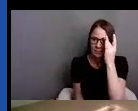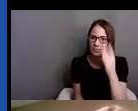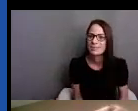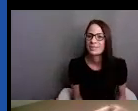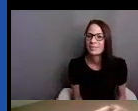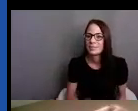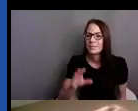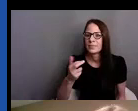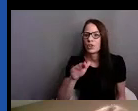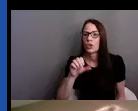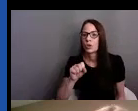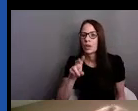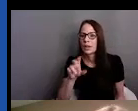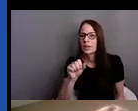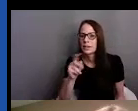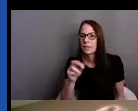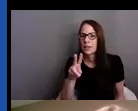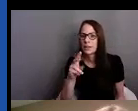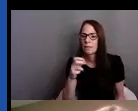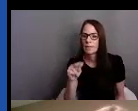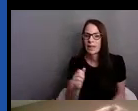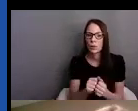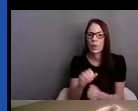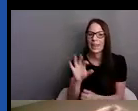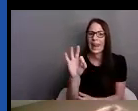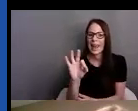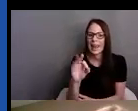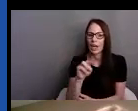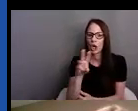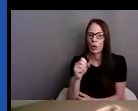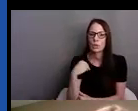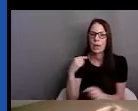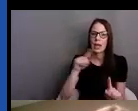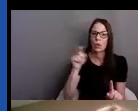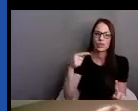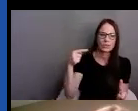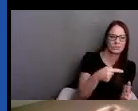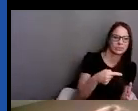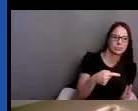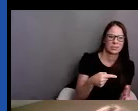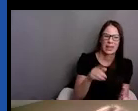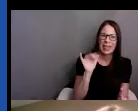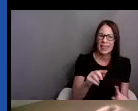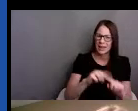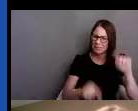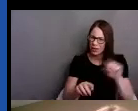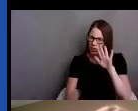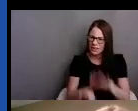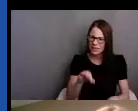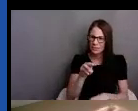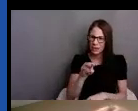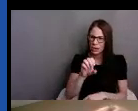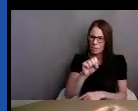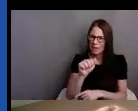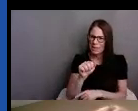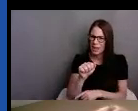Chris Vanderveen with 9 News. My question is back to the variant discovered in Mesa County. What do we know about that